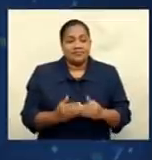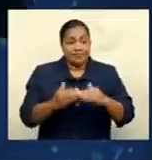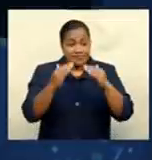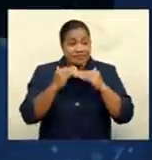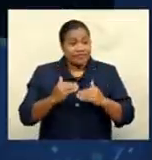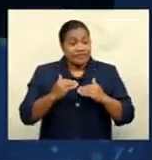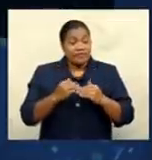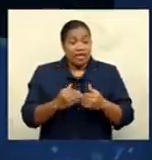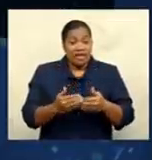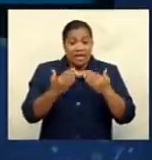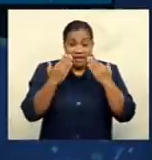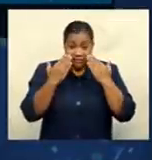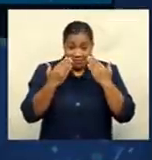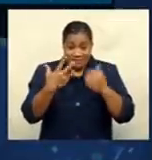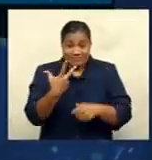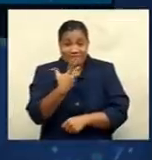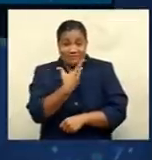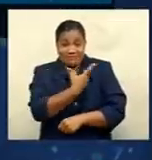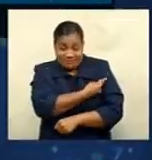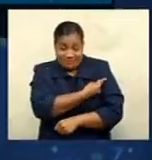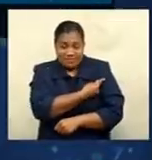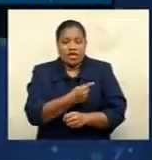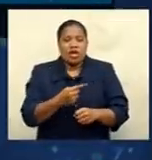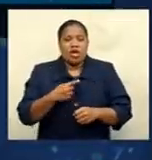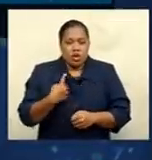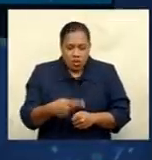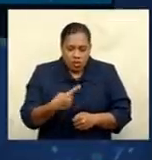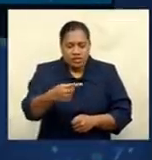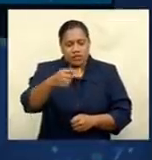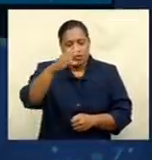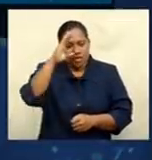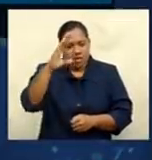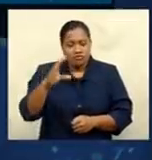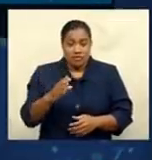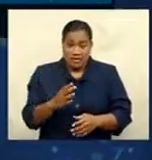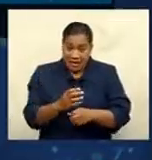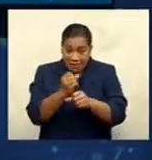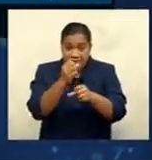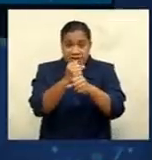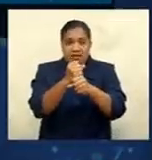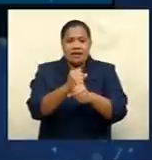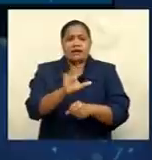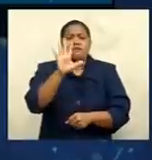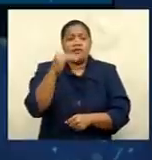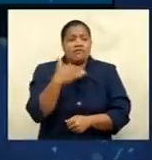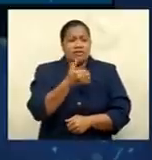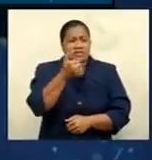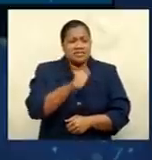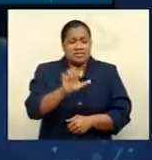vaccination campaign also continues around the country. In the latest update,